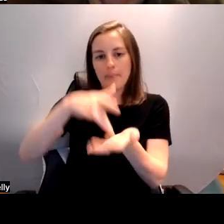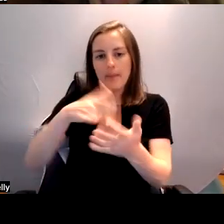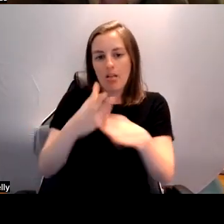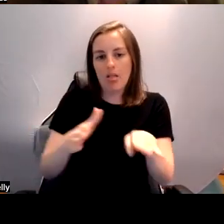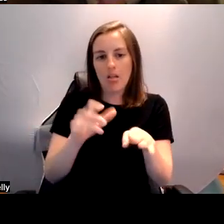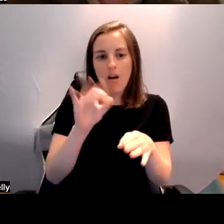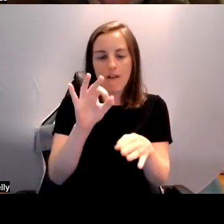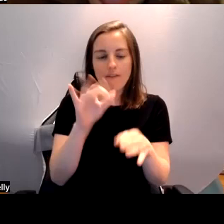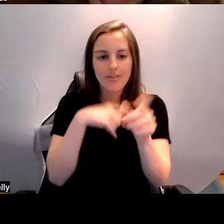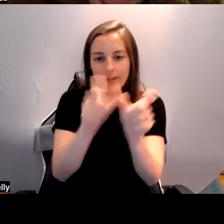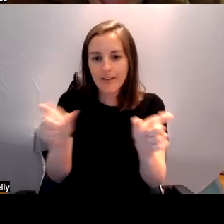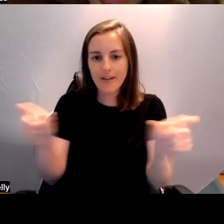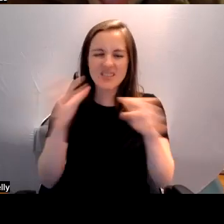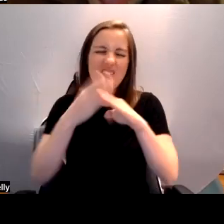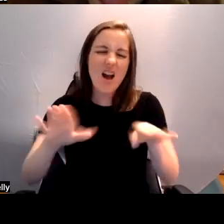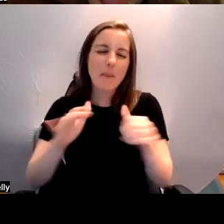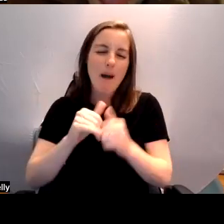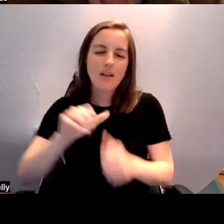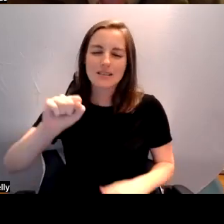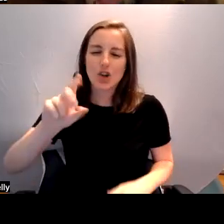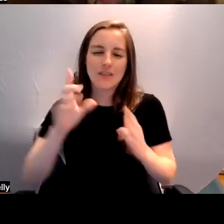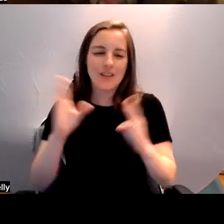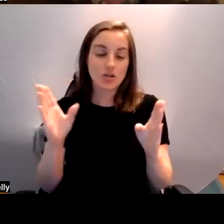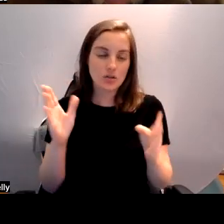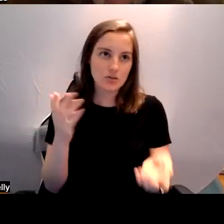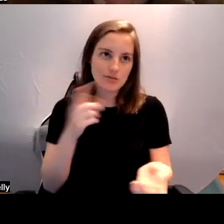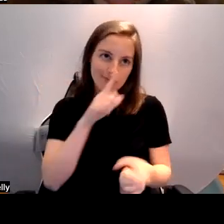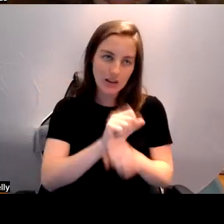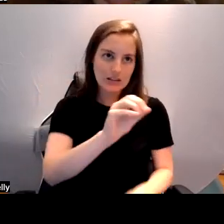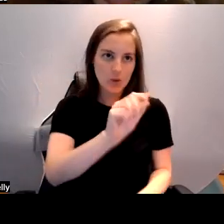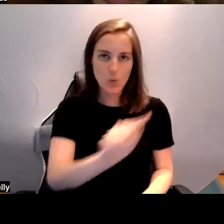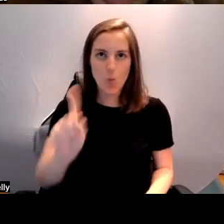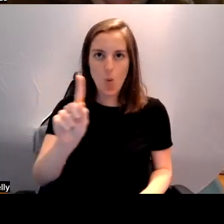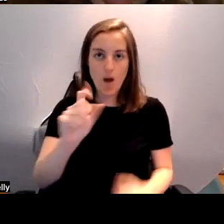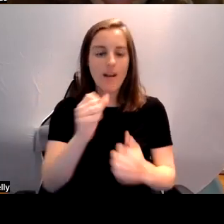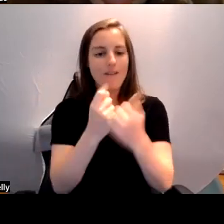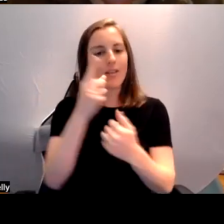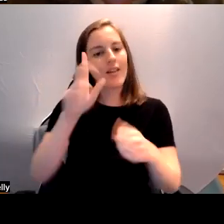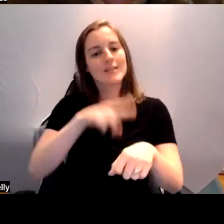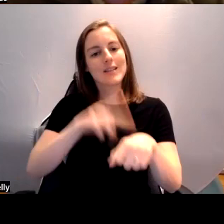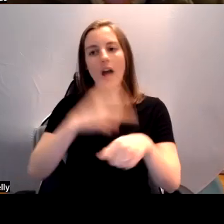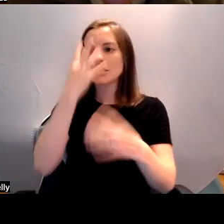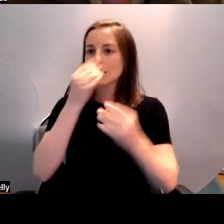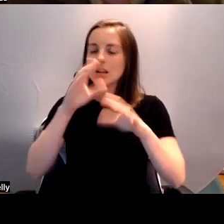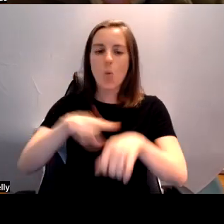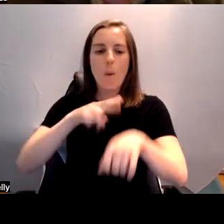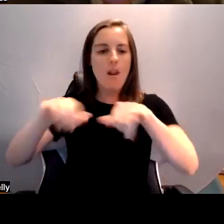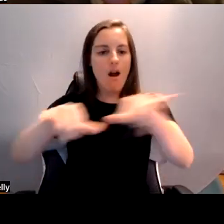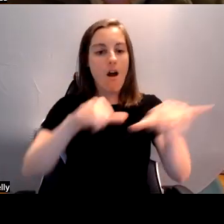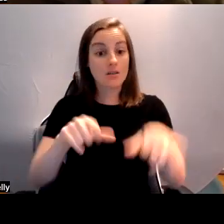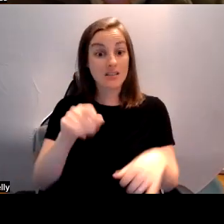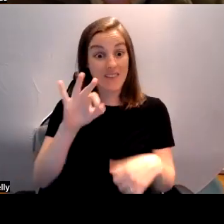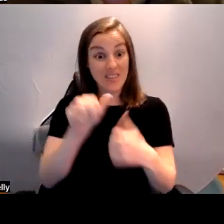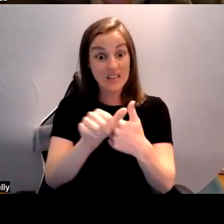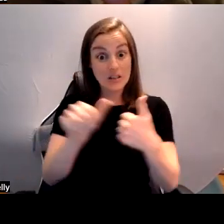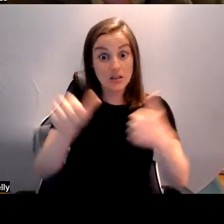by some standard deviation. So they go only from 0 to 1. Everything is very nicely normalized, and if the distance is really big, it will just get everything